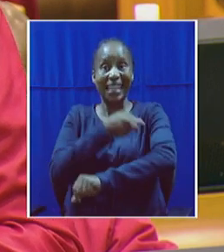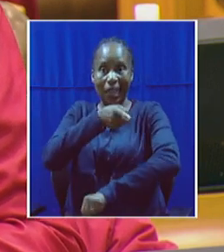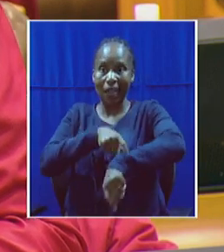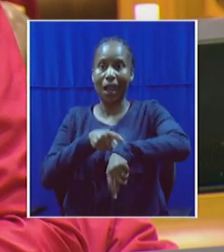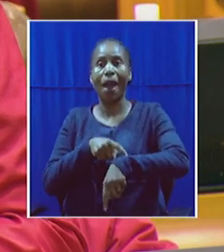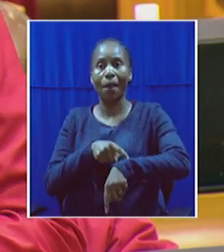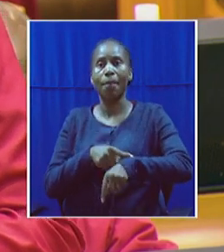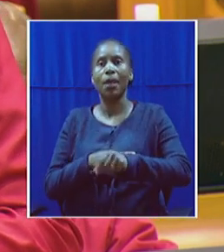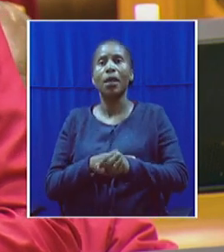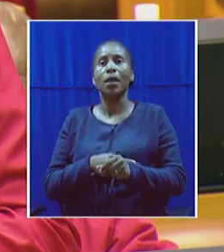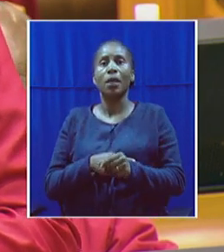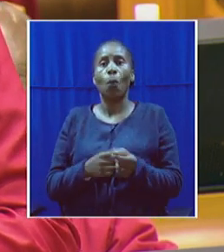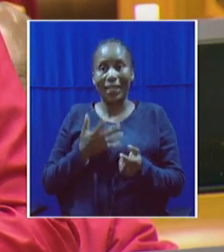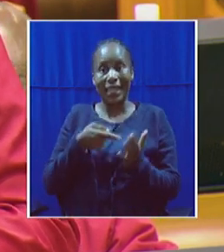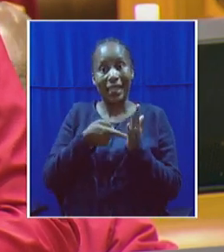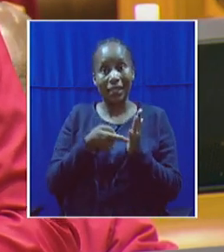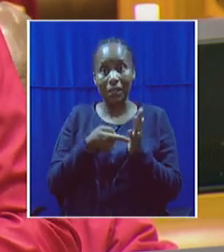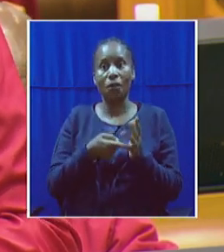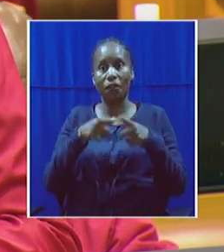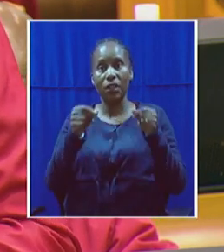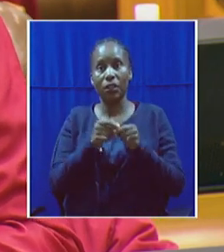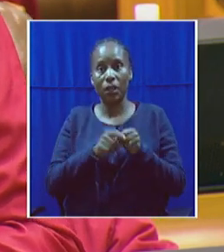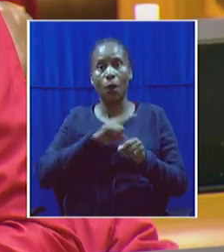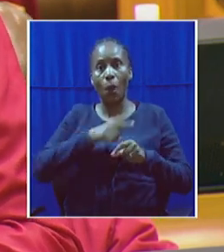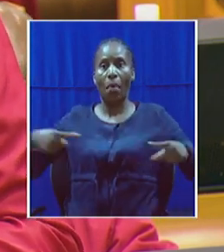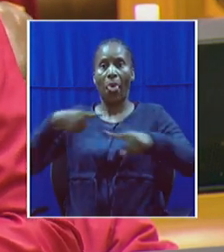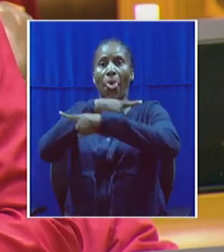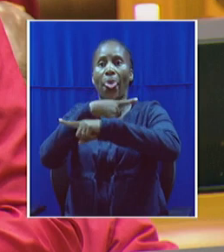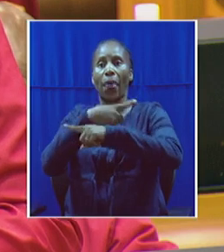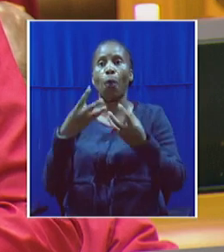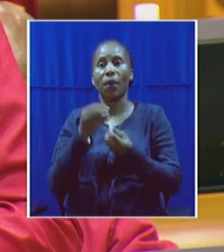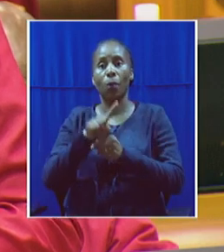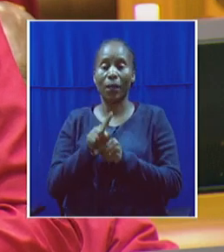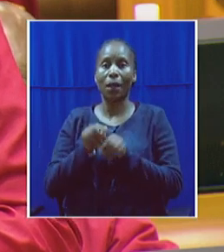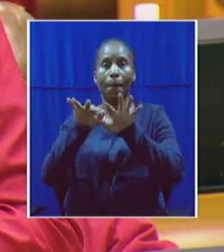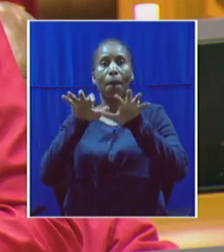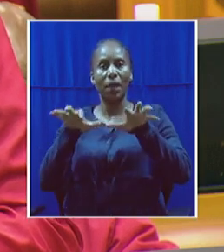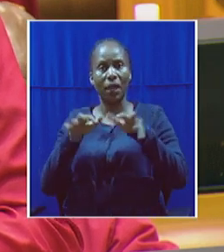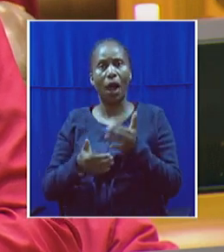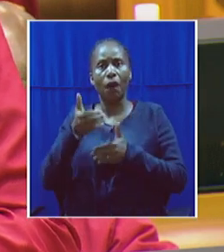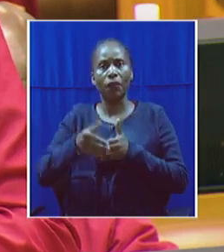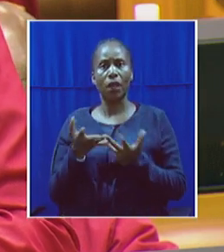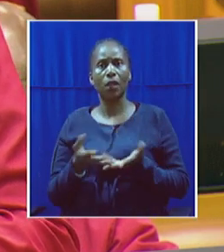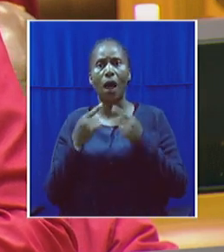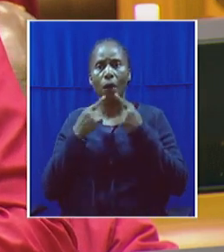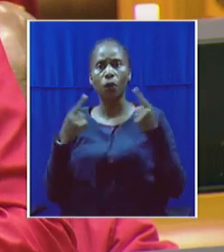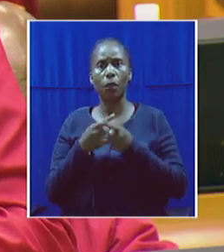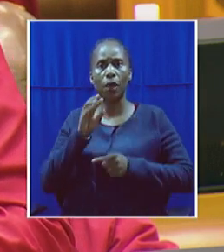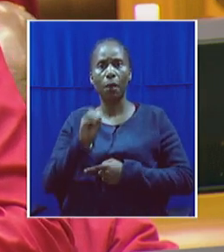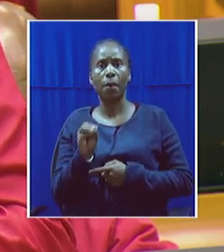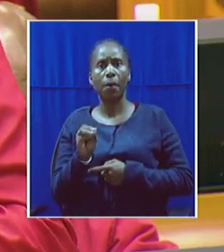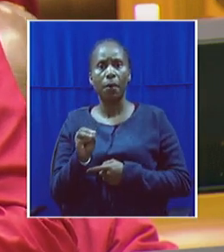that there such a decision because he contradicted you publicly and there after then there was an announcement of two